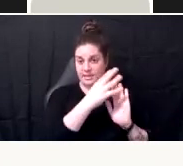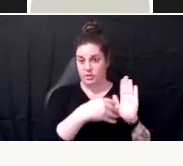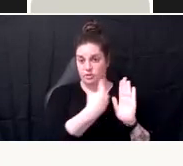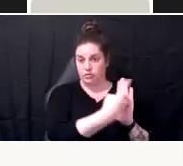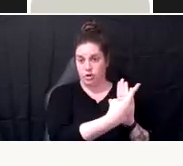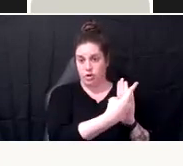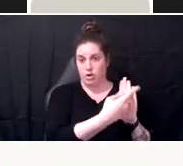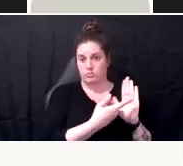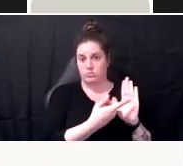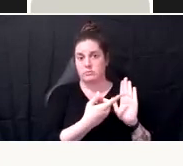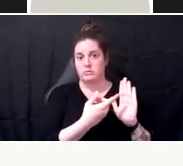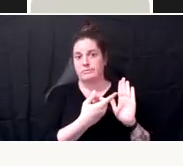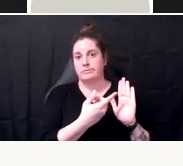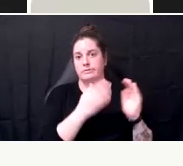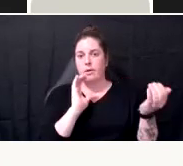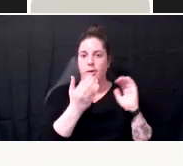quantities in